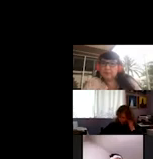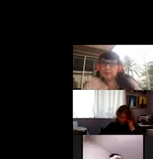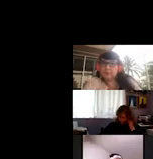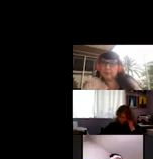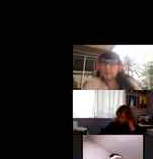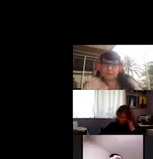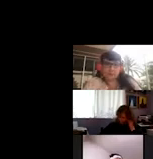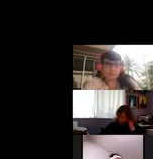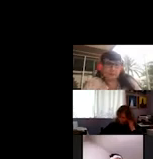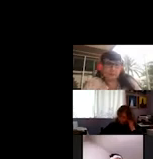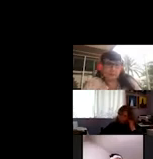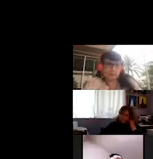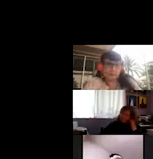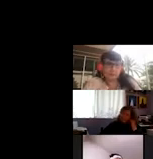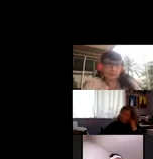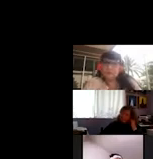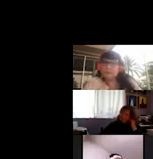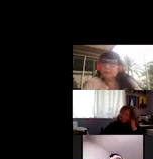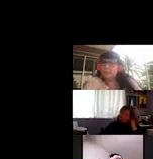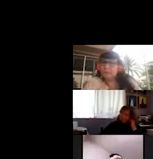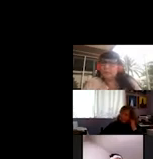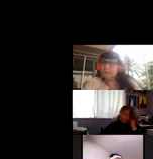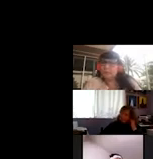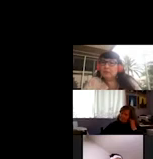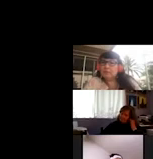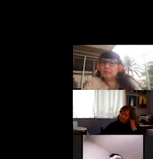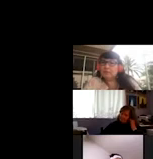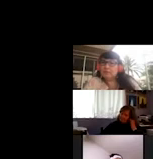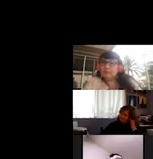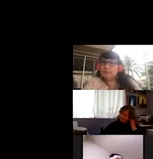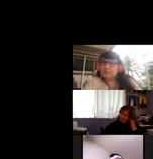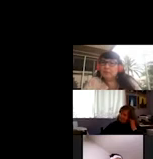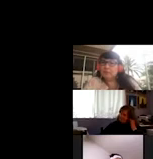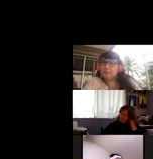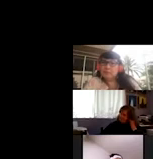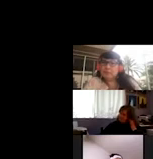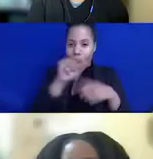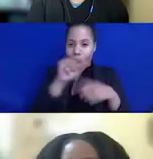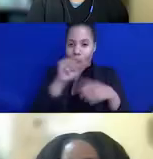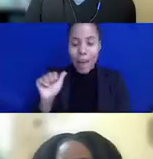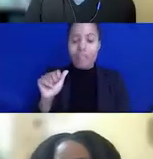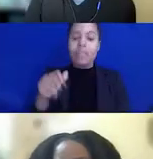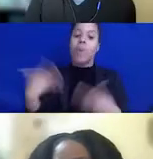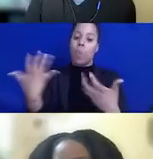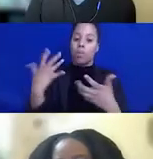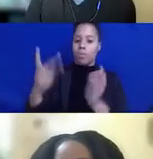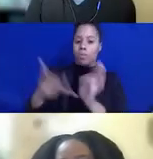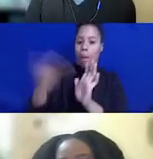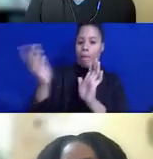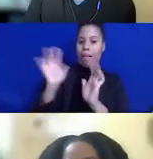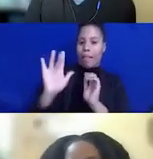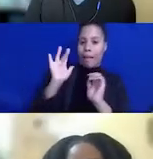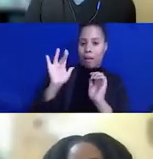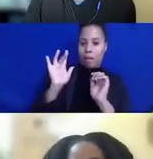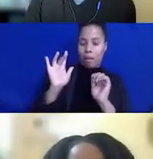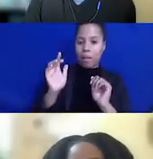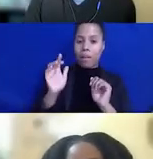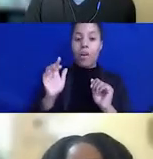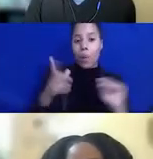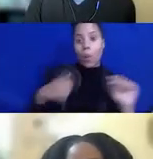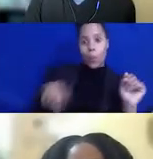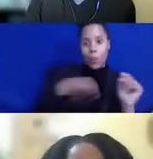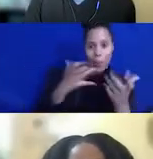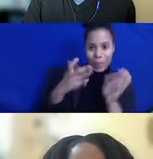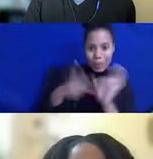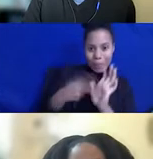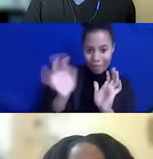surveillance in the US. And so I wanted to double click on that. We wanted to double click on that. And so what we're